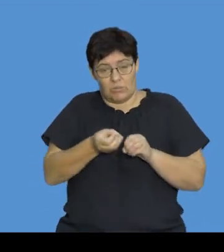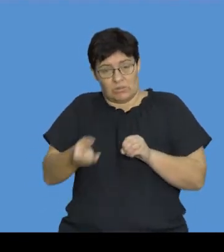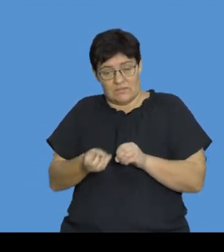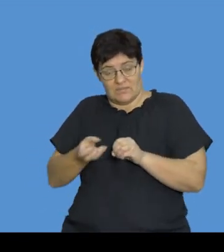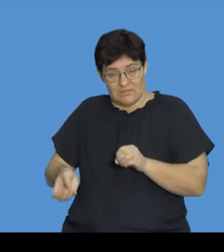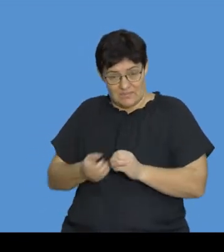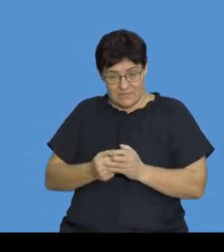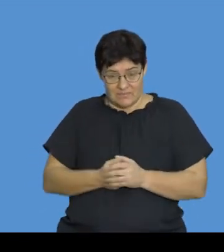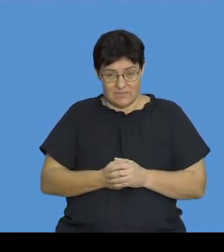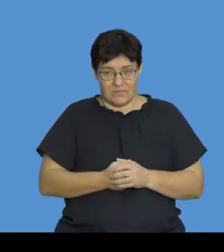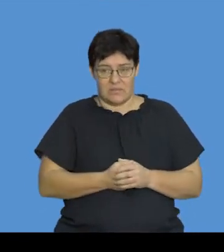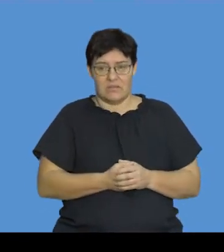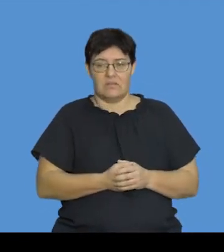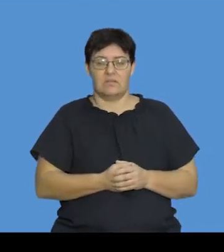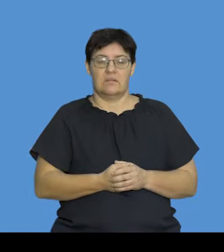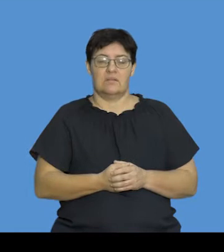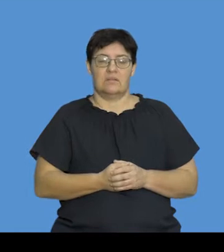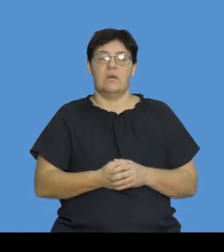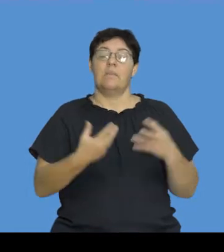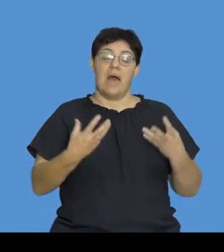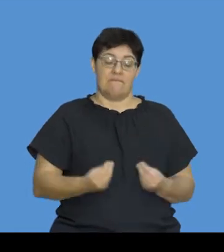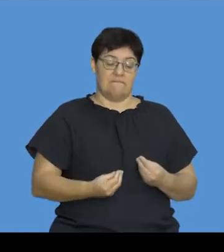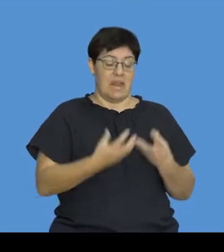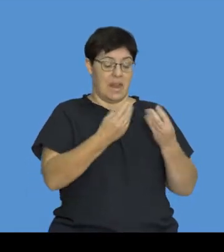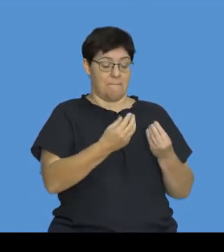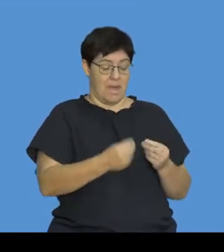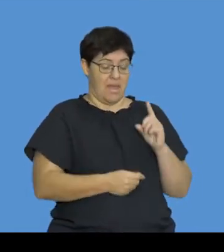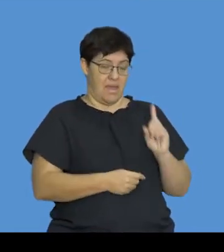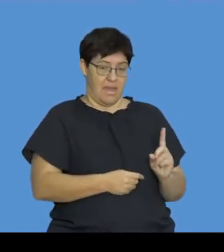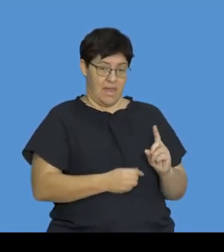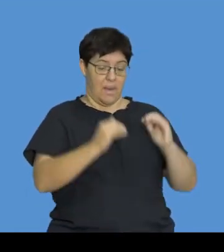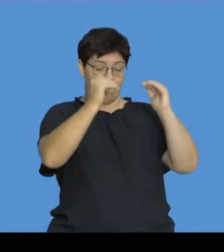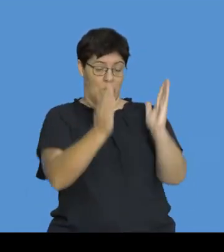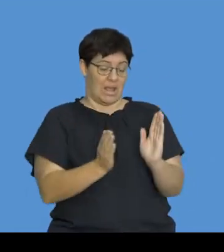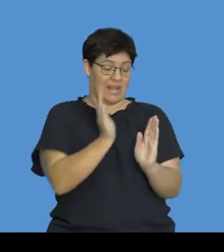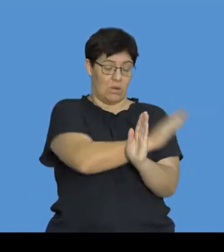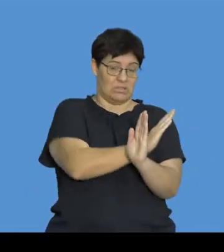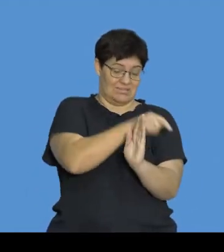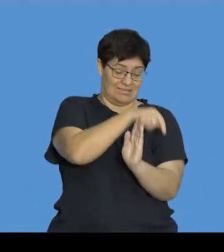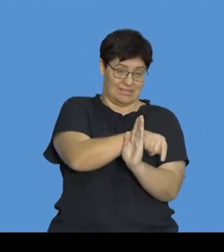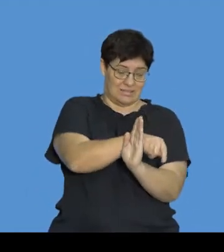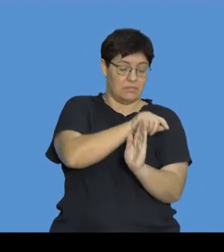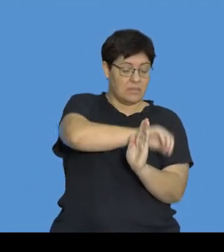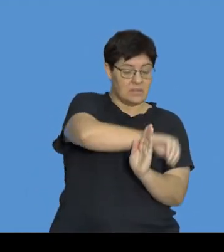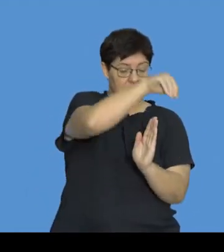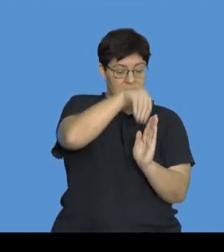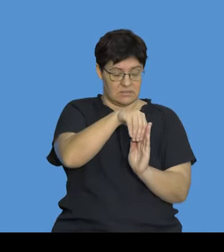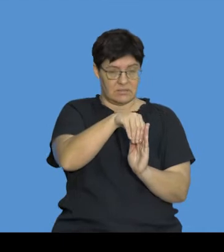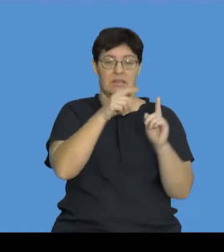do with if I am taking a number outside the bracket and I'm multiplying